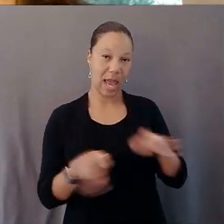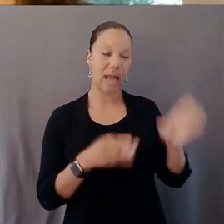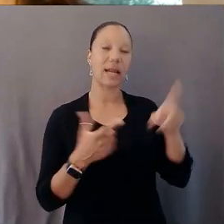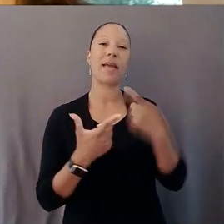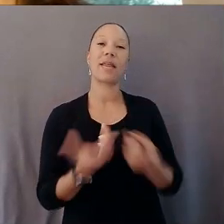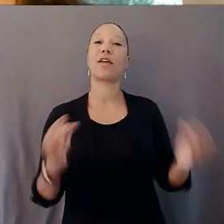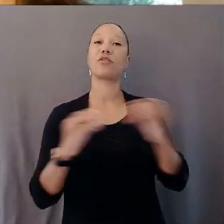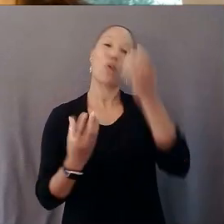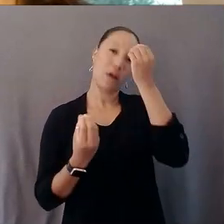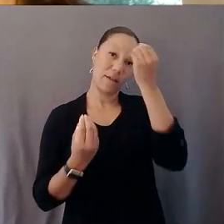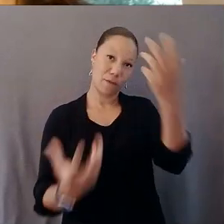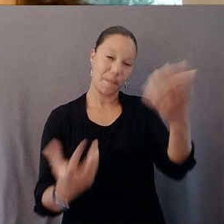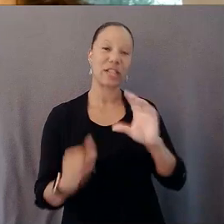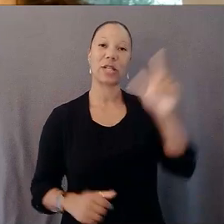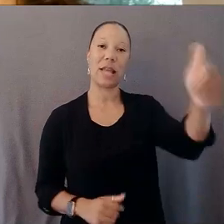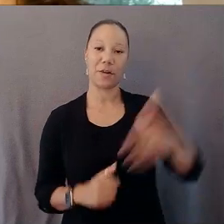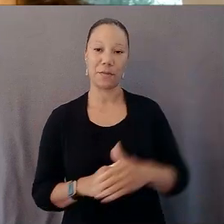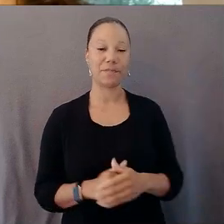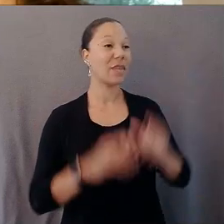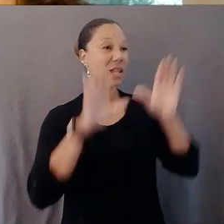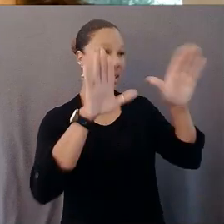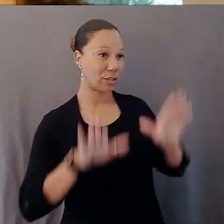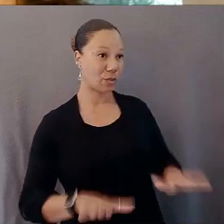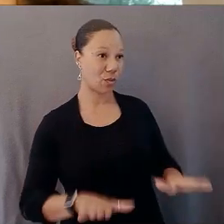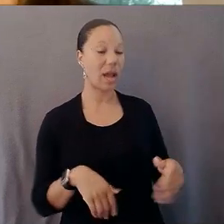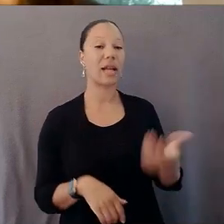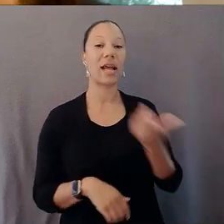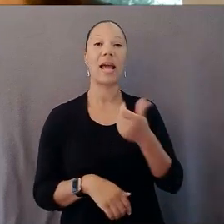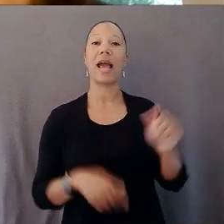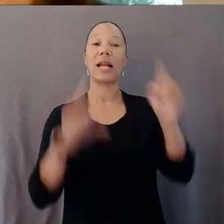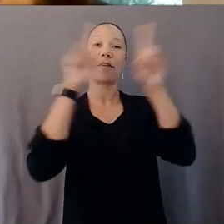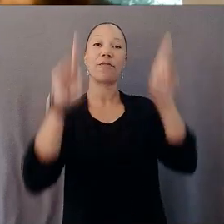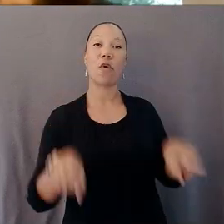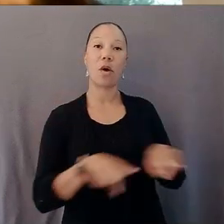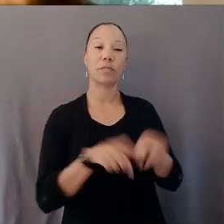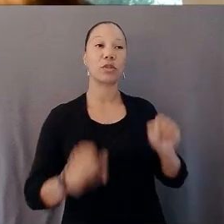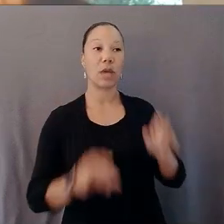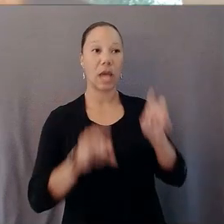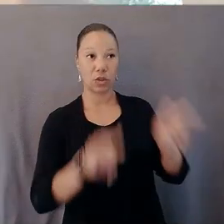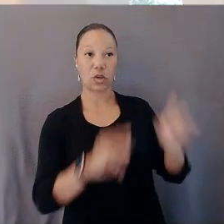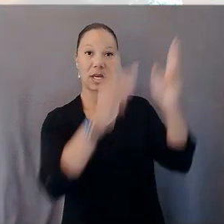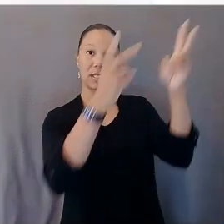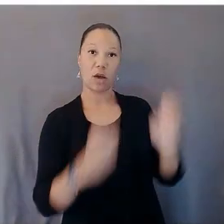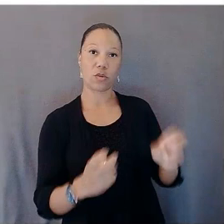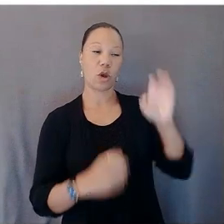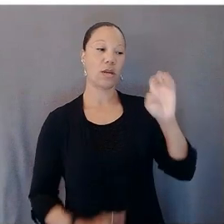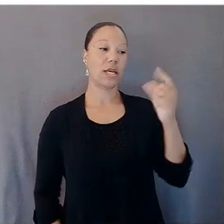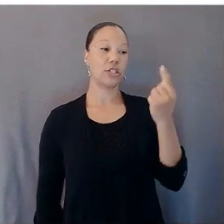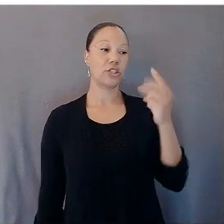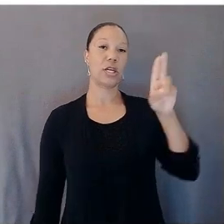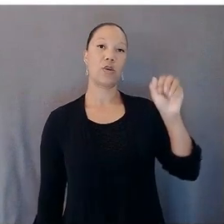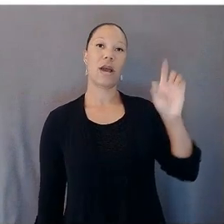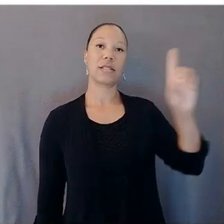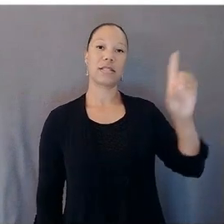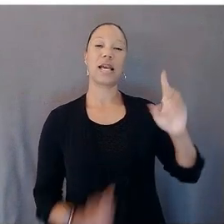And the plan and any forms can be viewed and downloaded by visiting the EGUSD Athletics